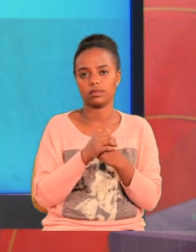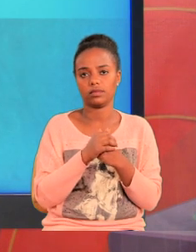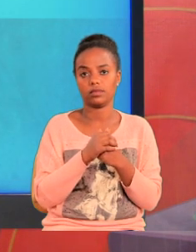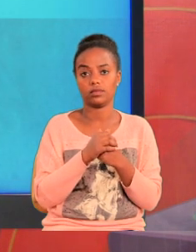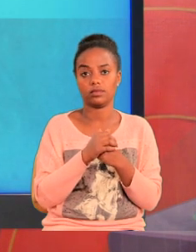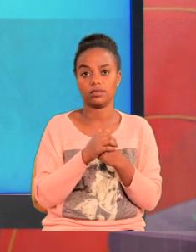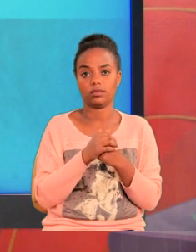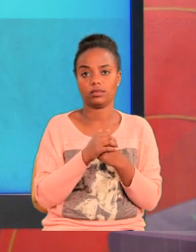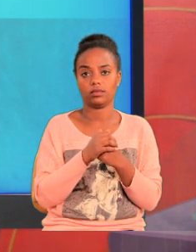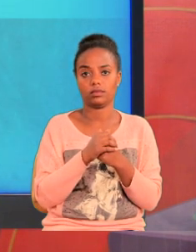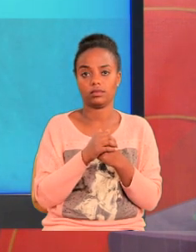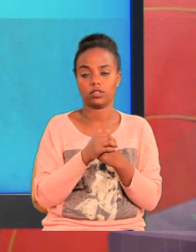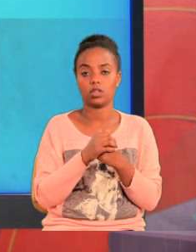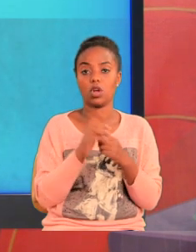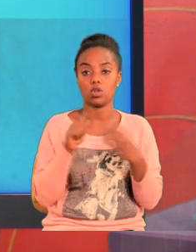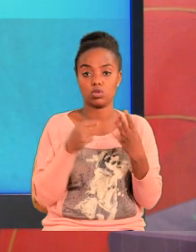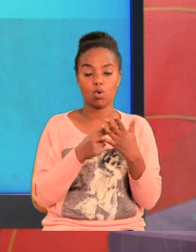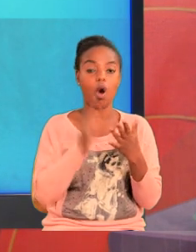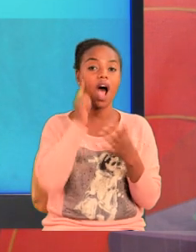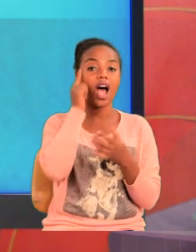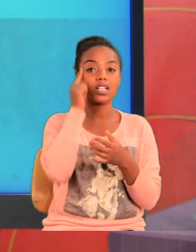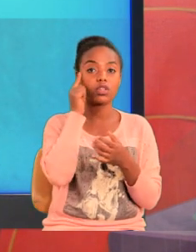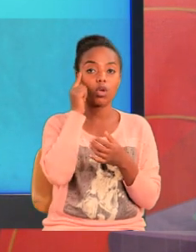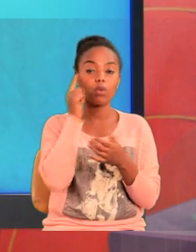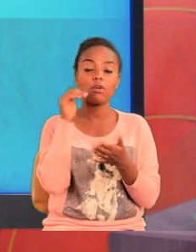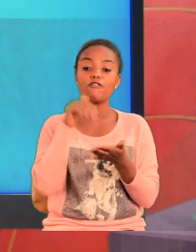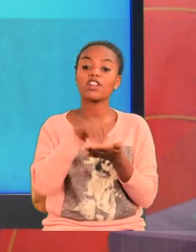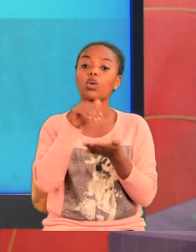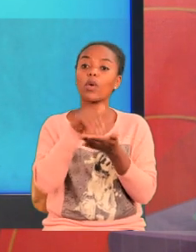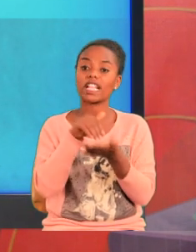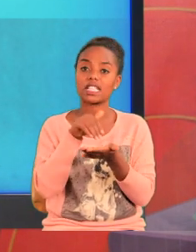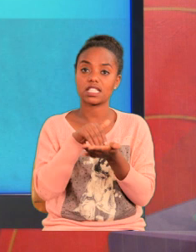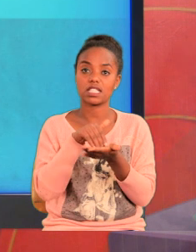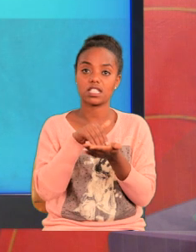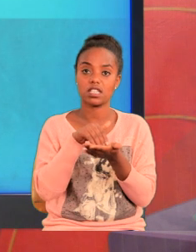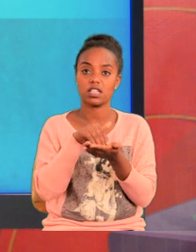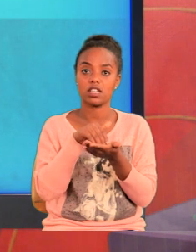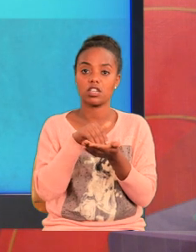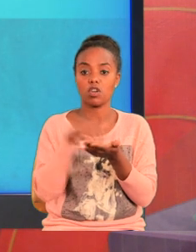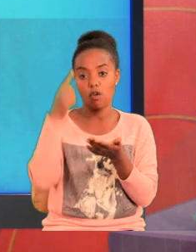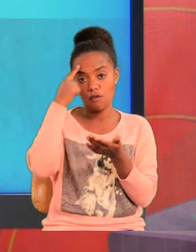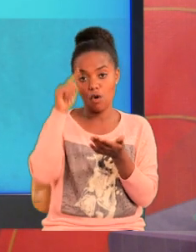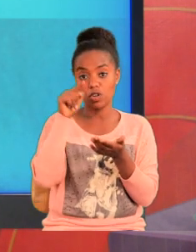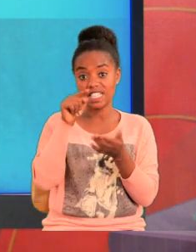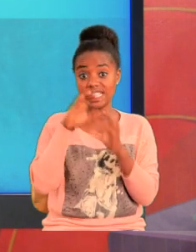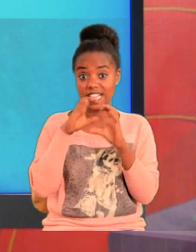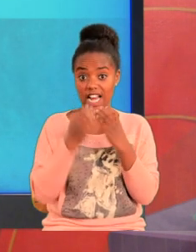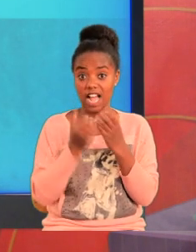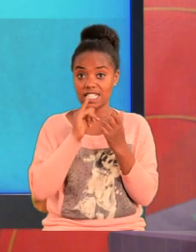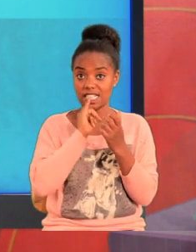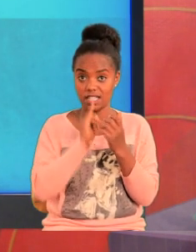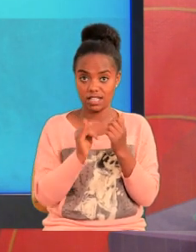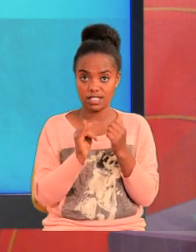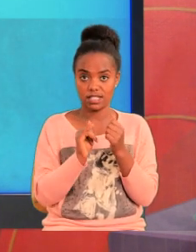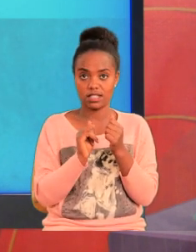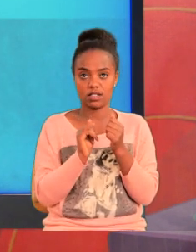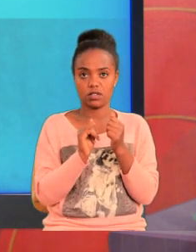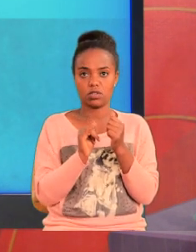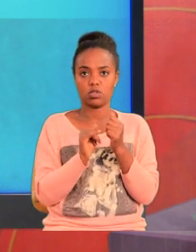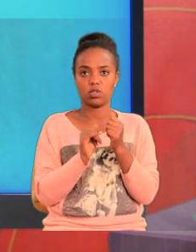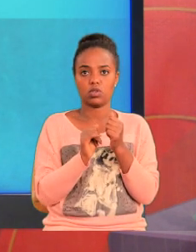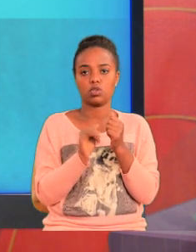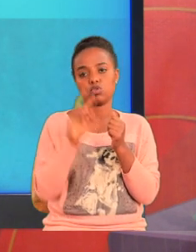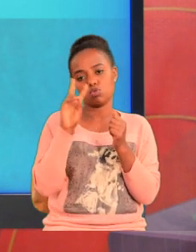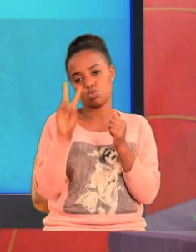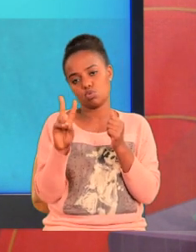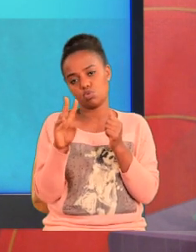So, assume the frequency for this class is this 2, for